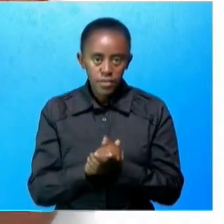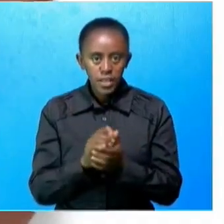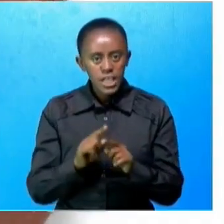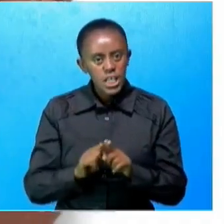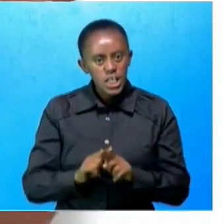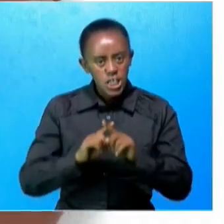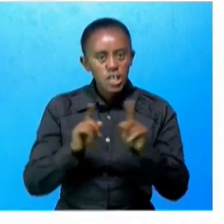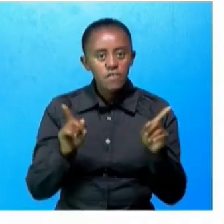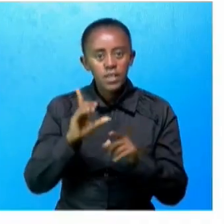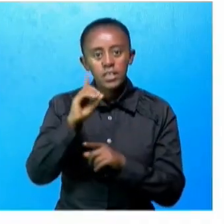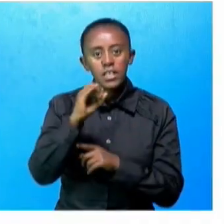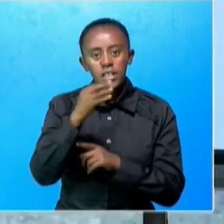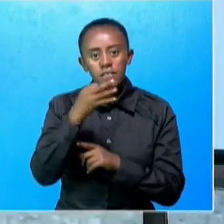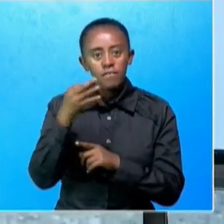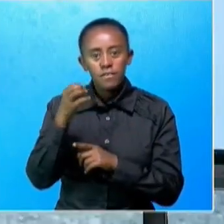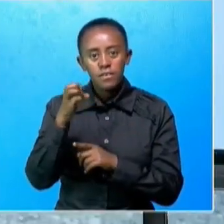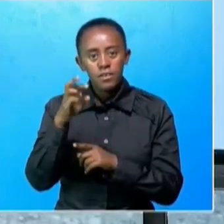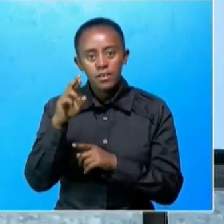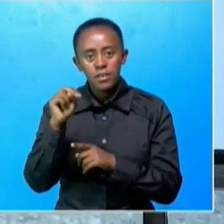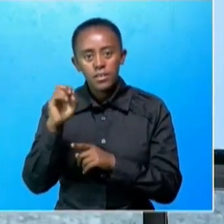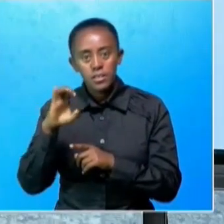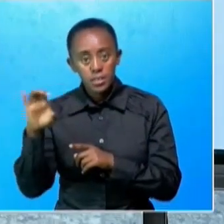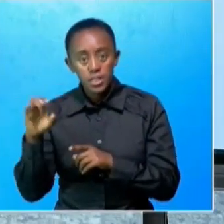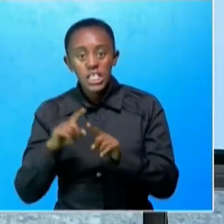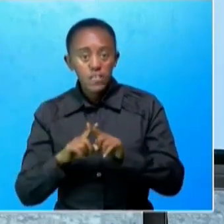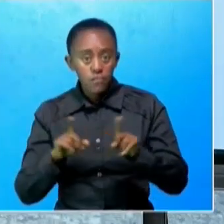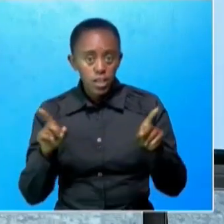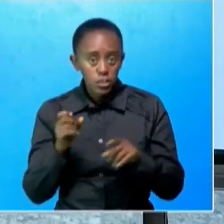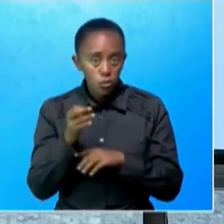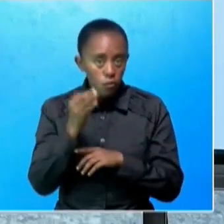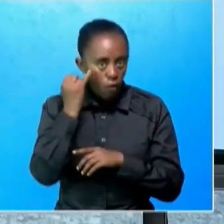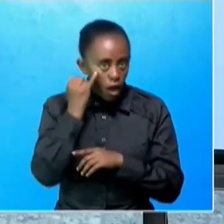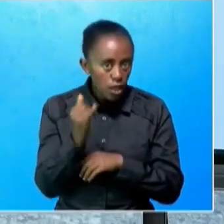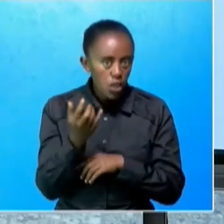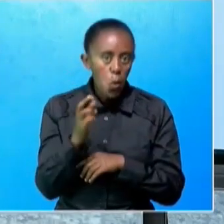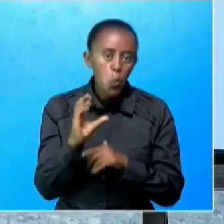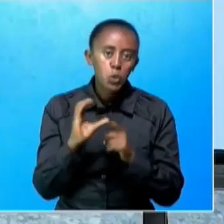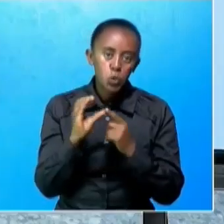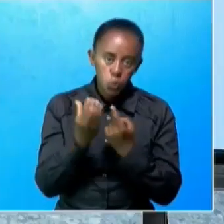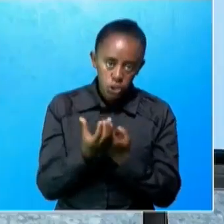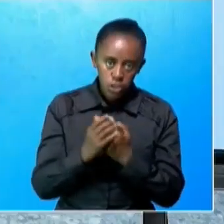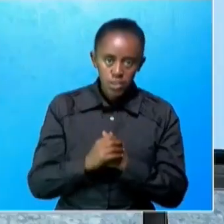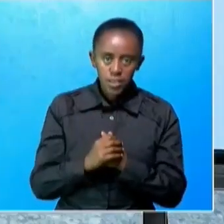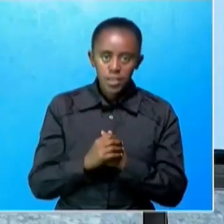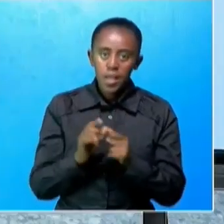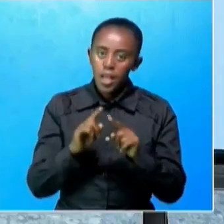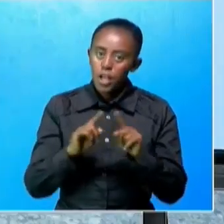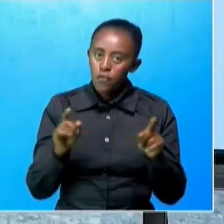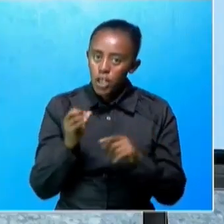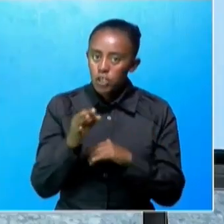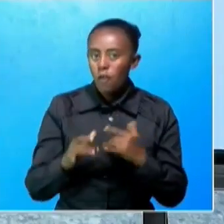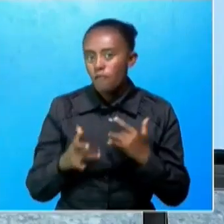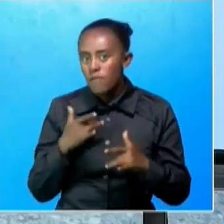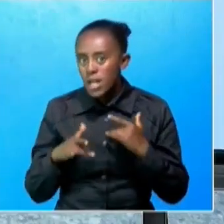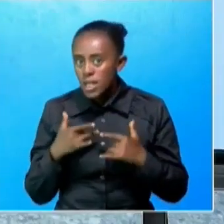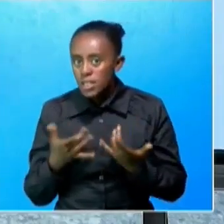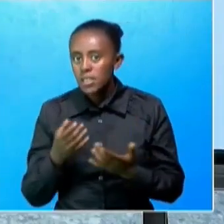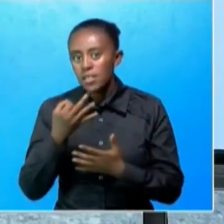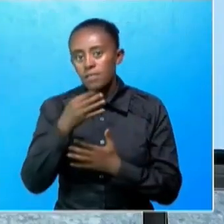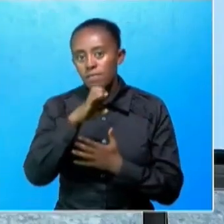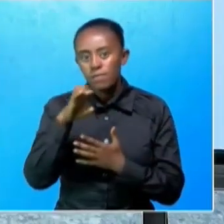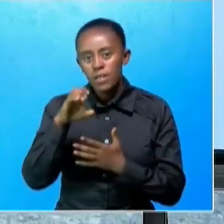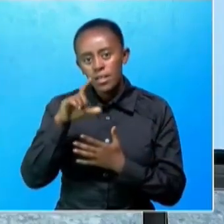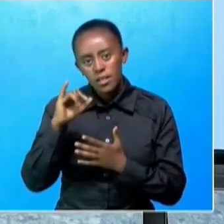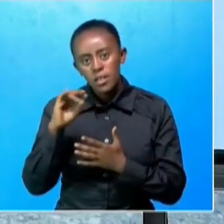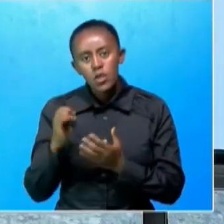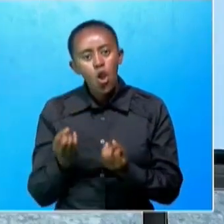of what? Ideas. Difference of situations. Difference of feelings. Yeah. Lot